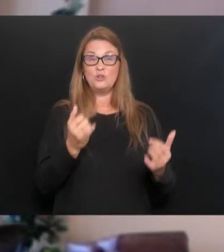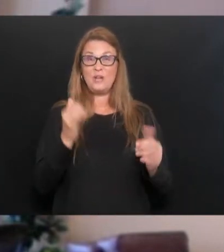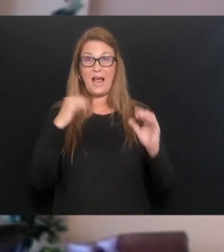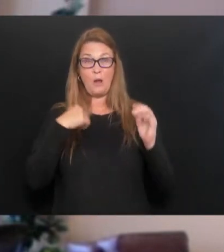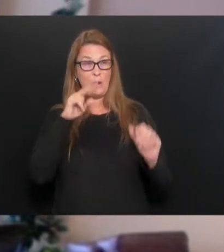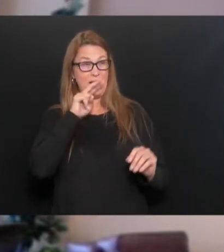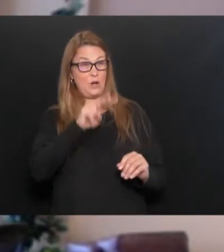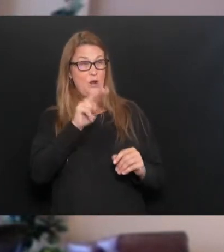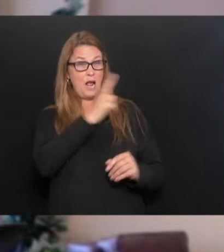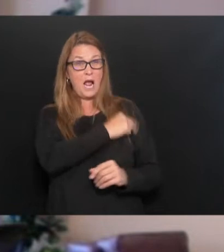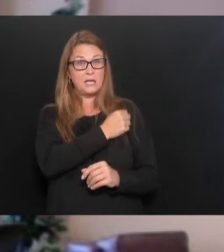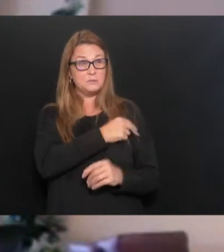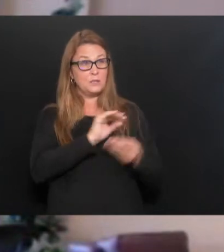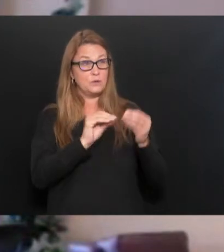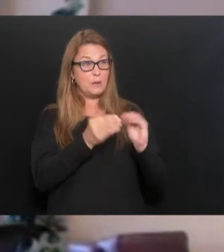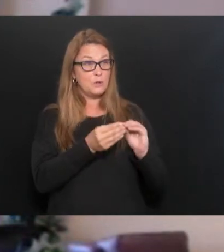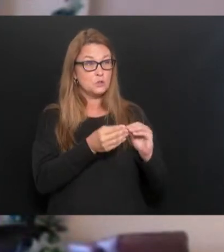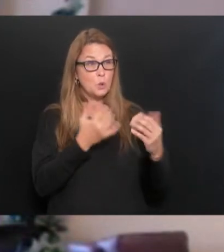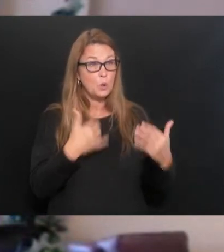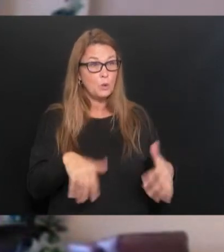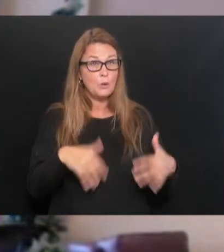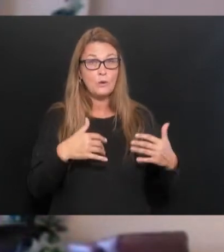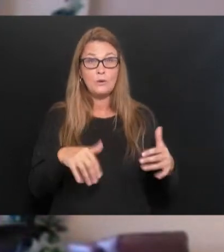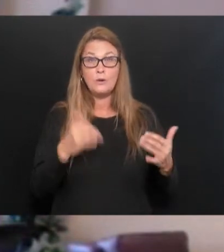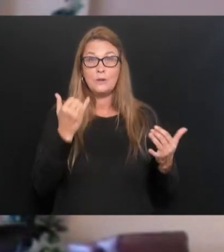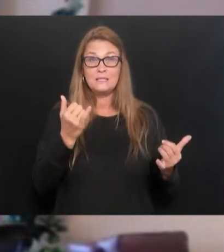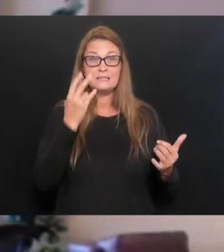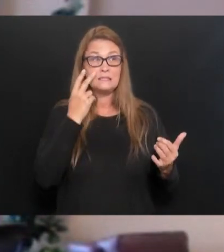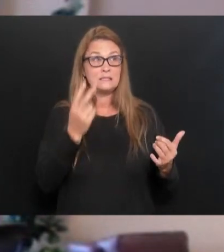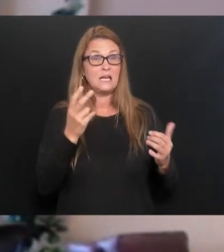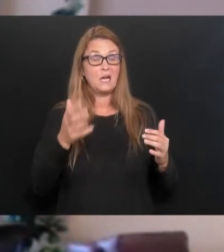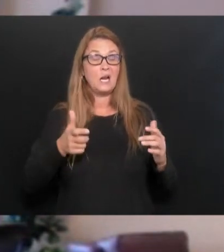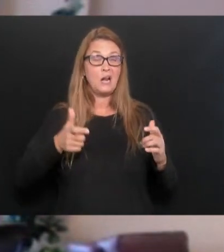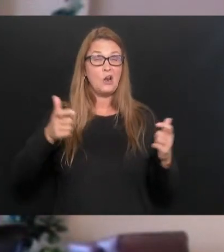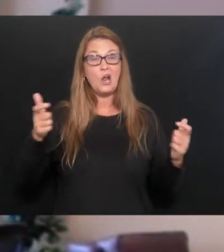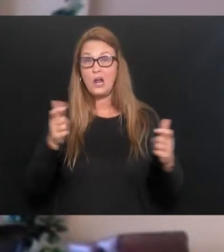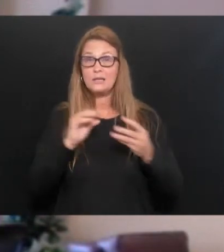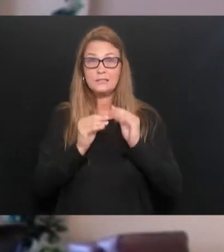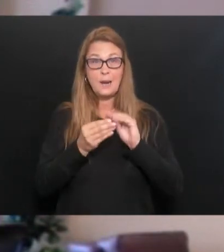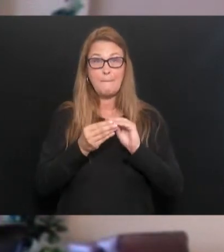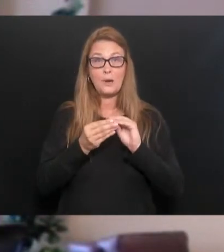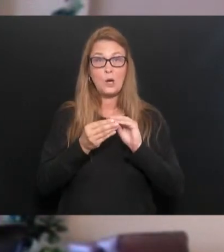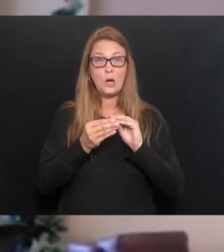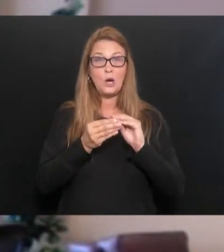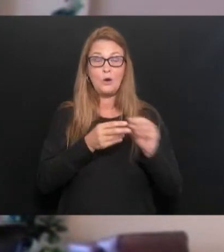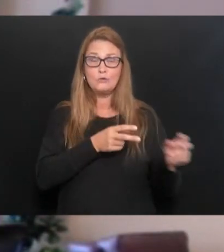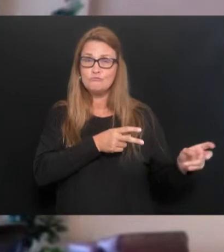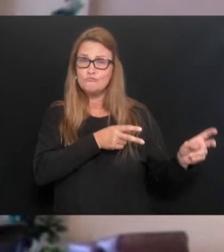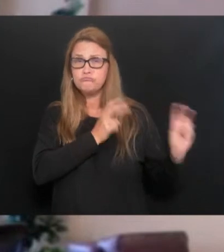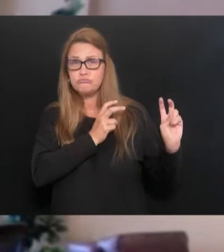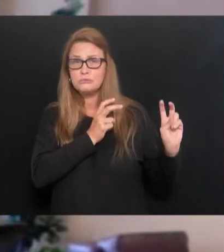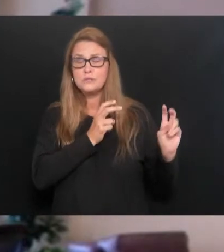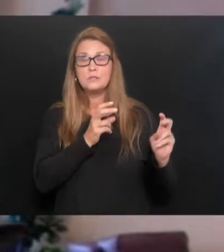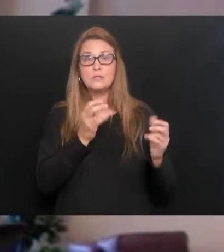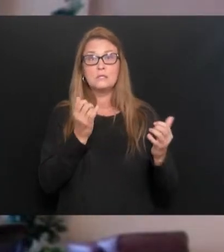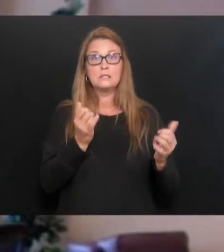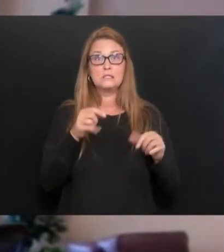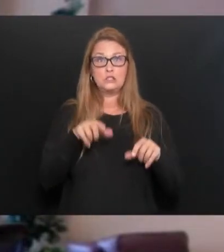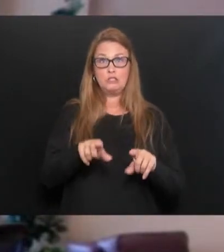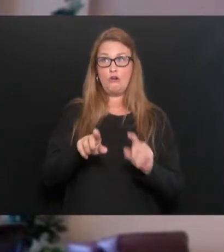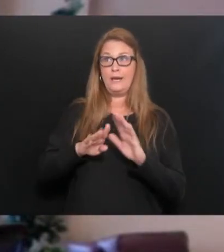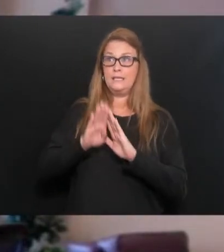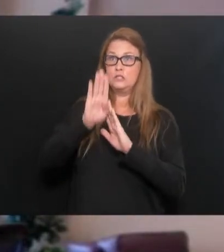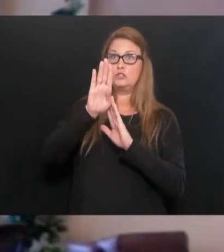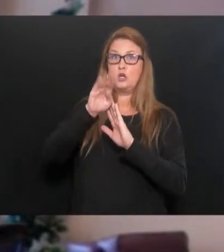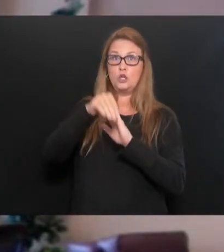despite seeing a really large number of cases that we've seen during this surge